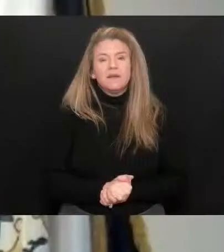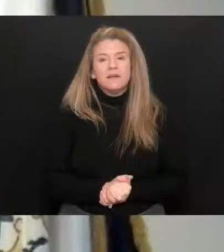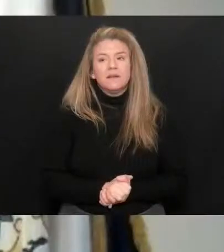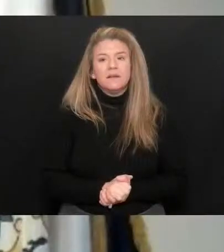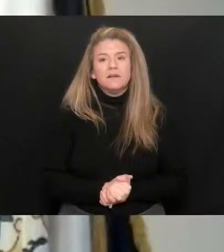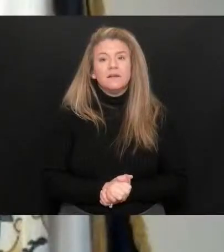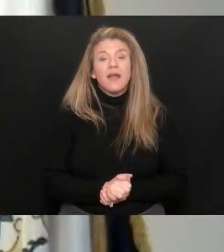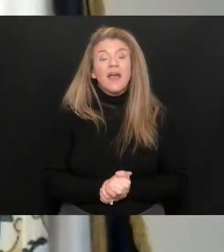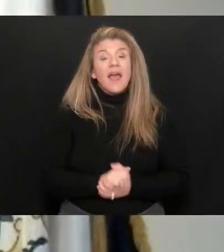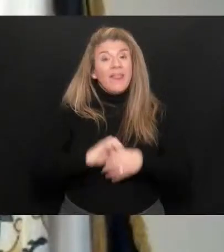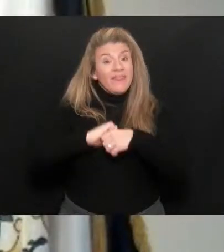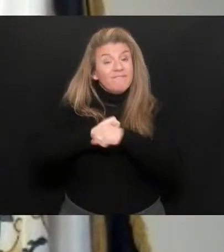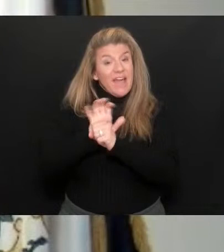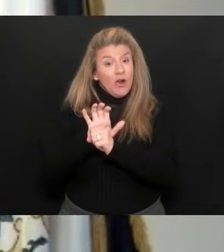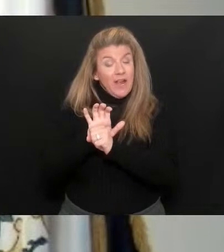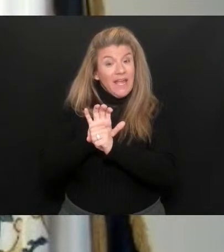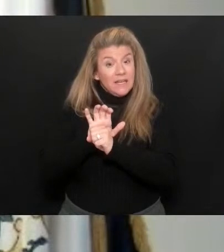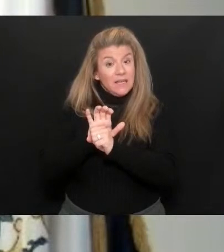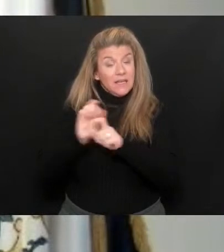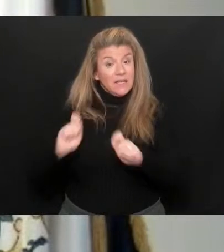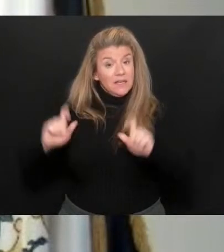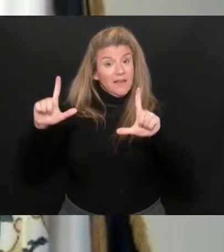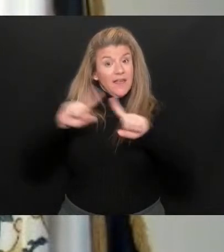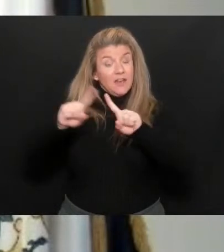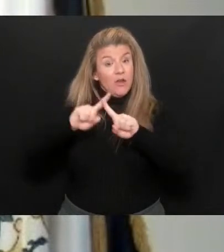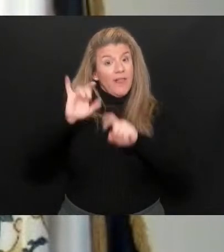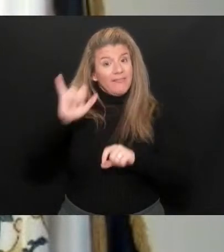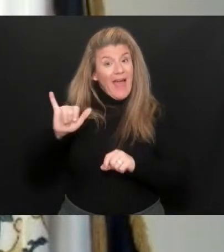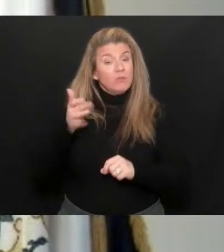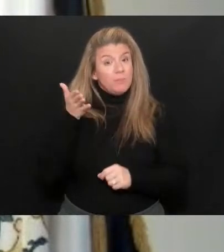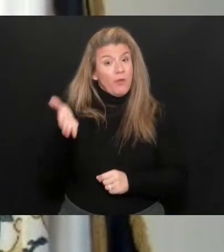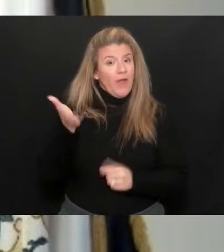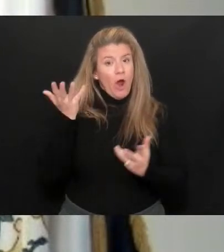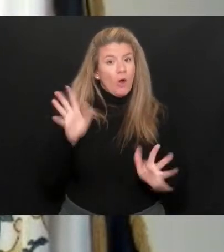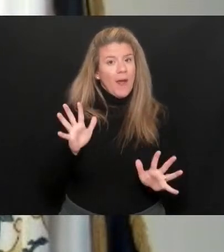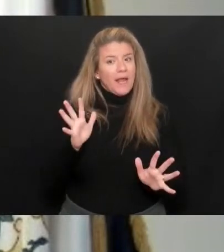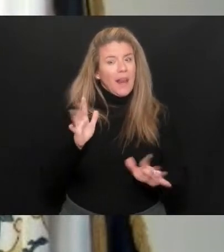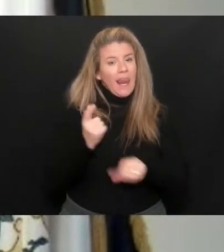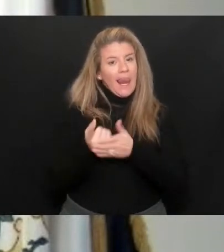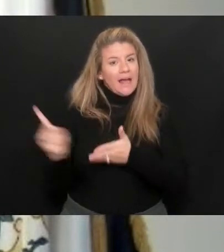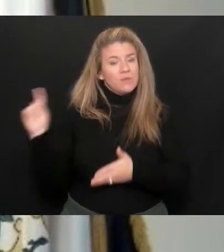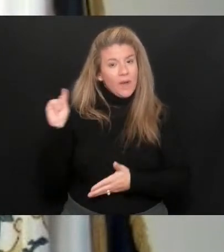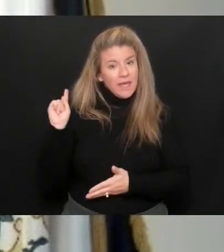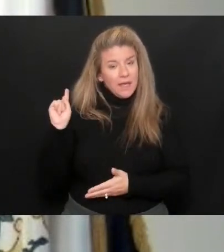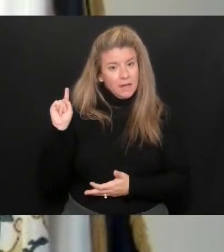variant information is on the dashboard. That was placed on the dashboard early last